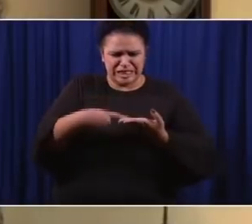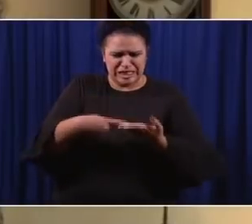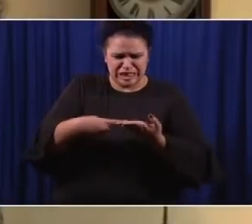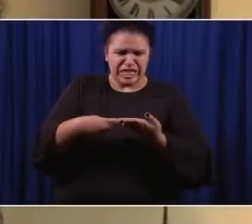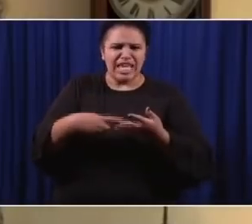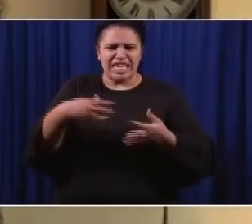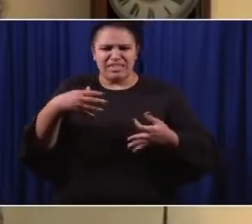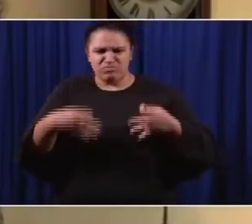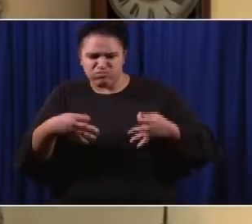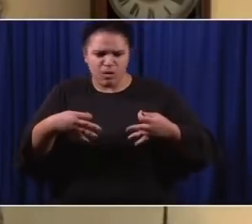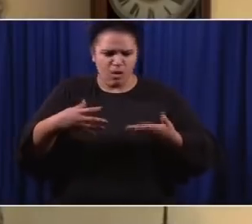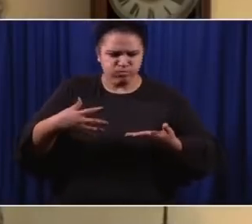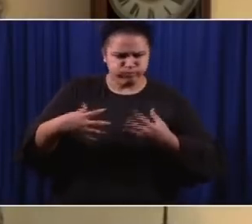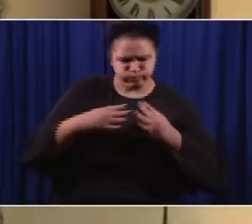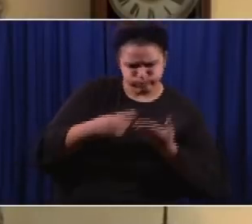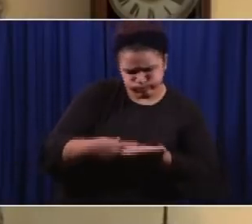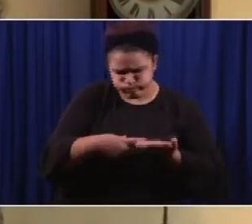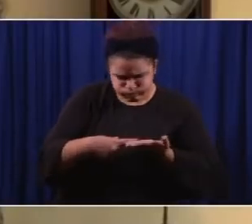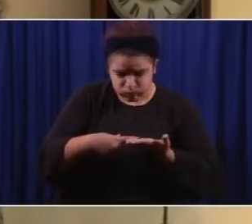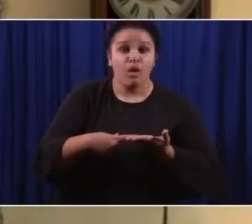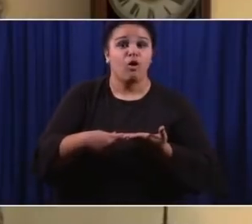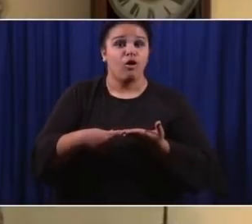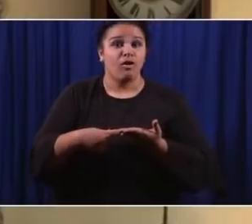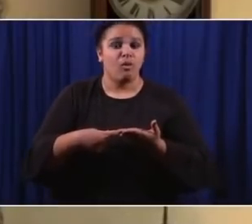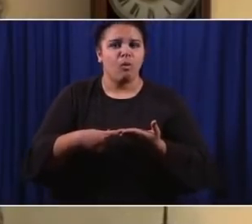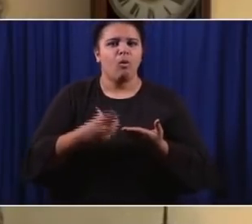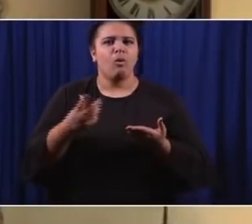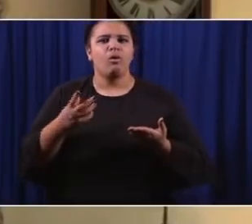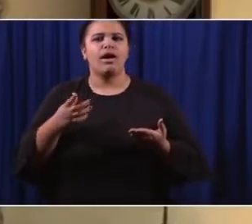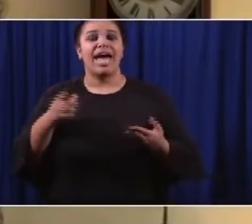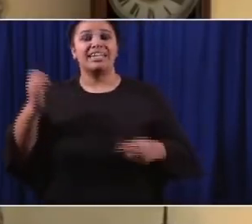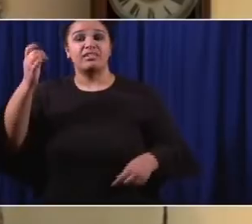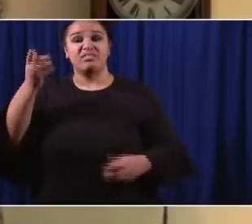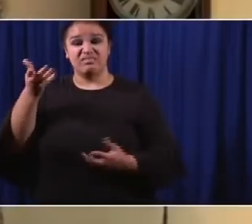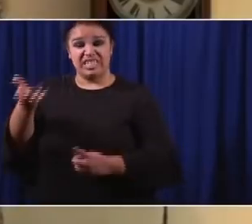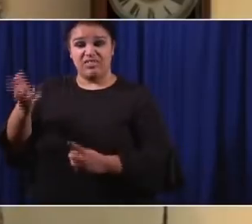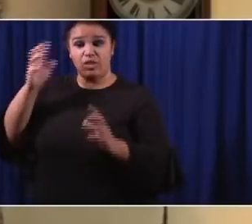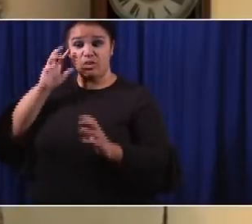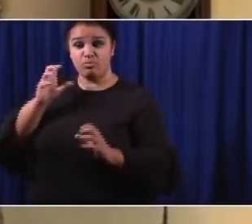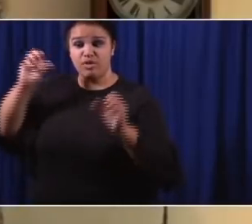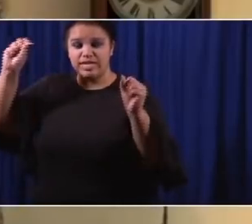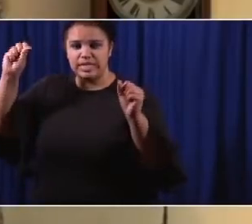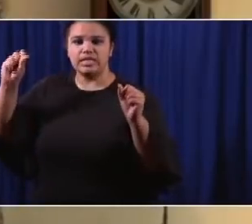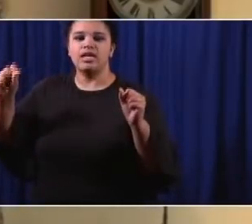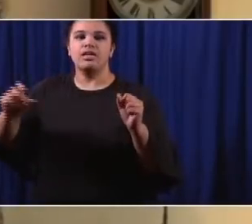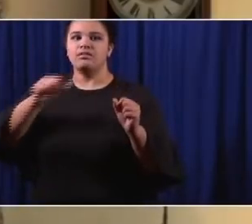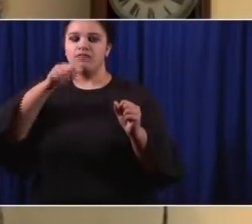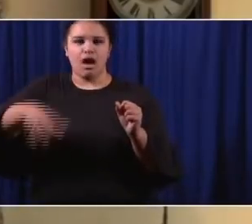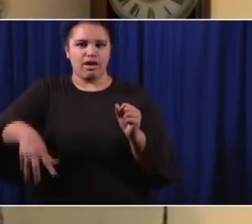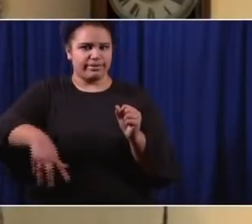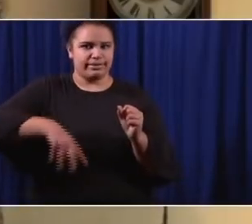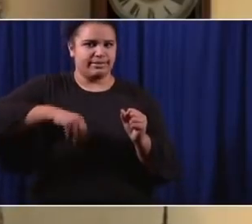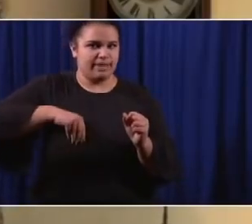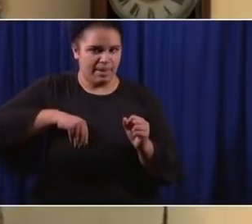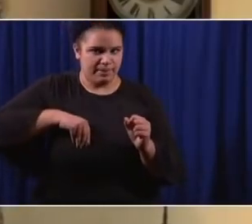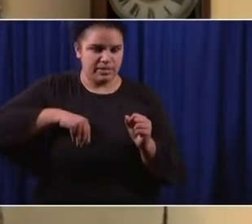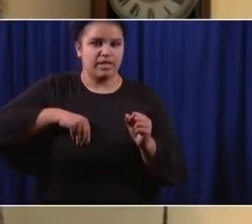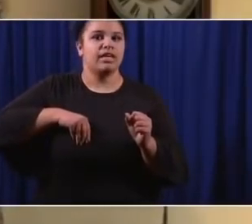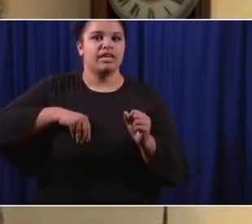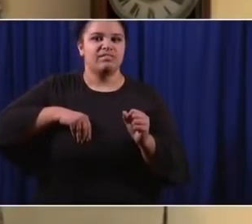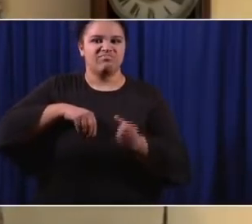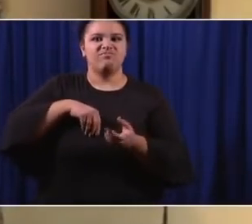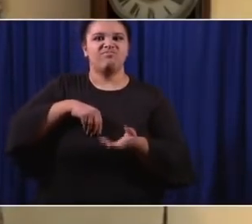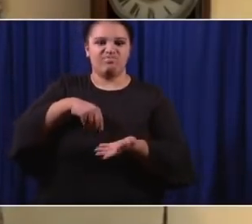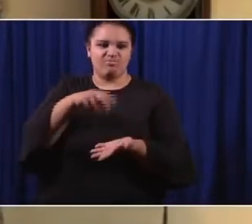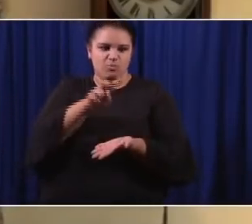previous question, given that the president is not committing to a peaceful transition of power, does this cause you to waver in your support of him at